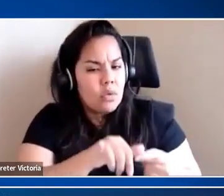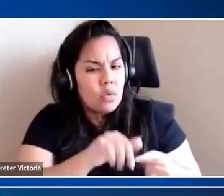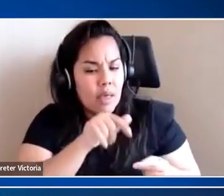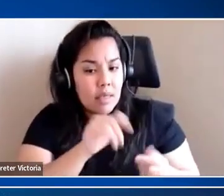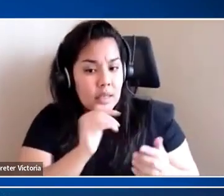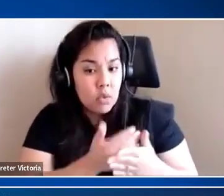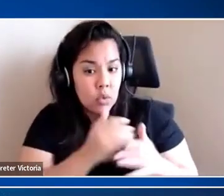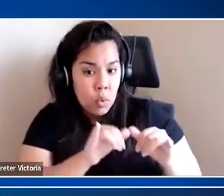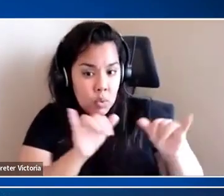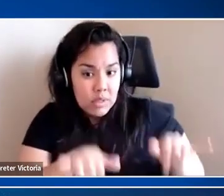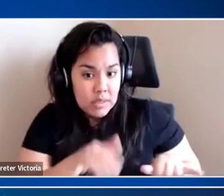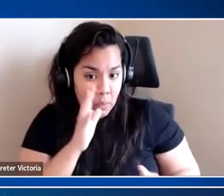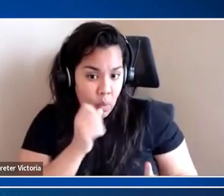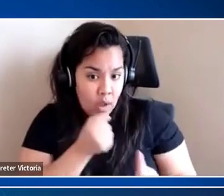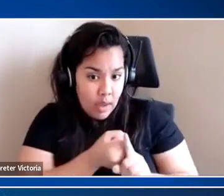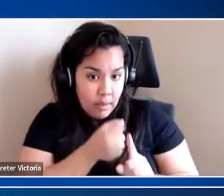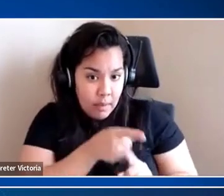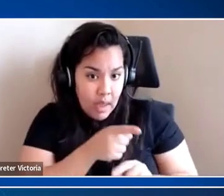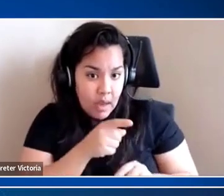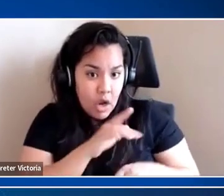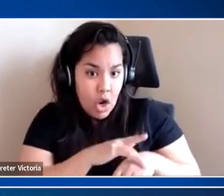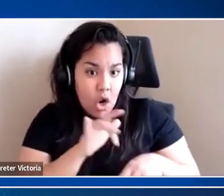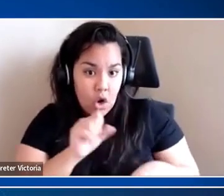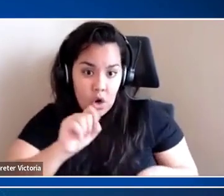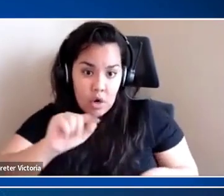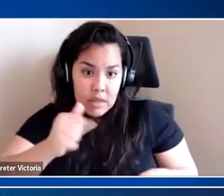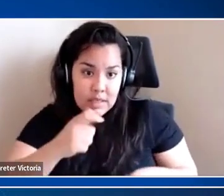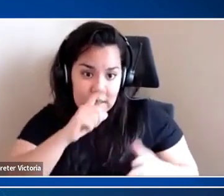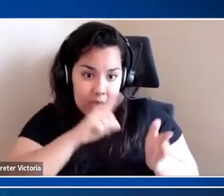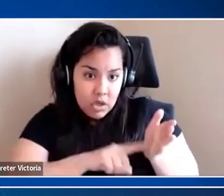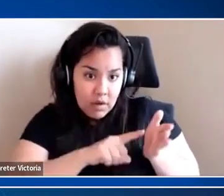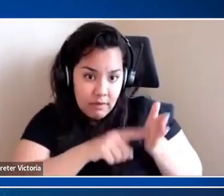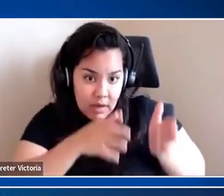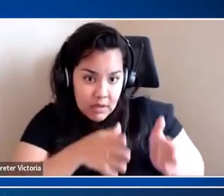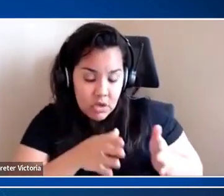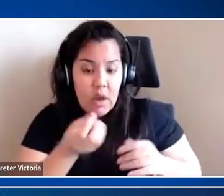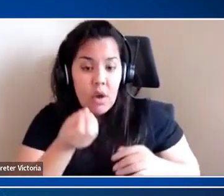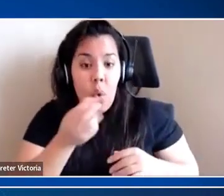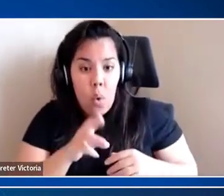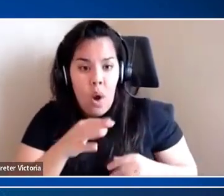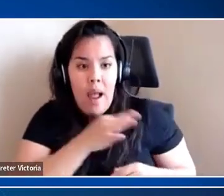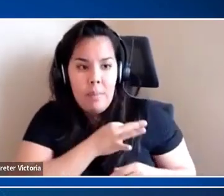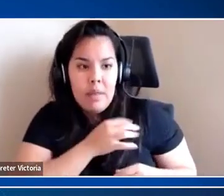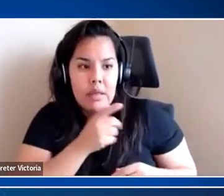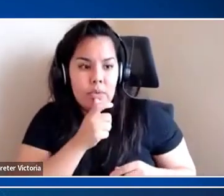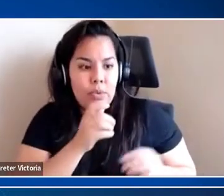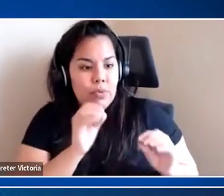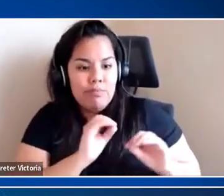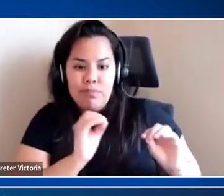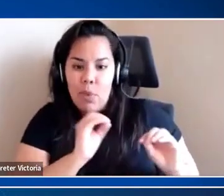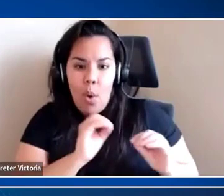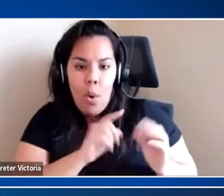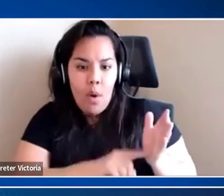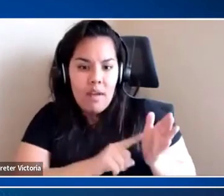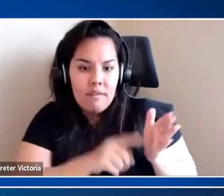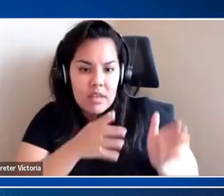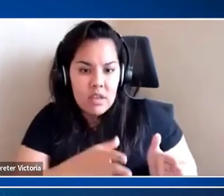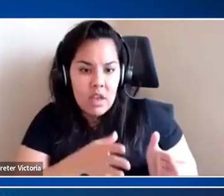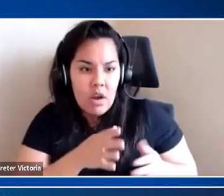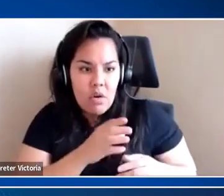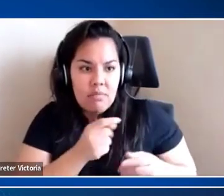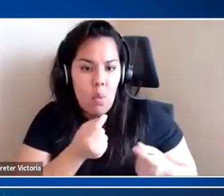have an impact on early stage investigator or new investigator applicants and what happens to them in peer review?